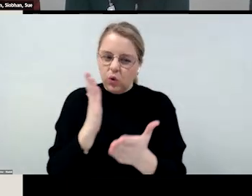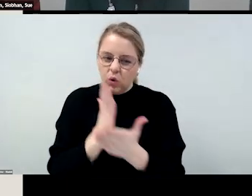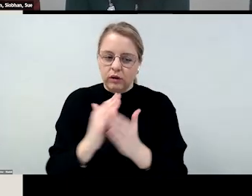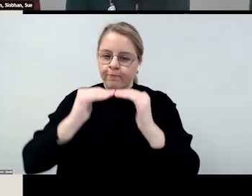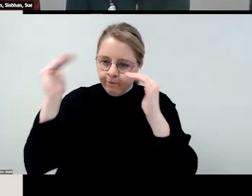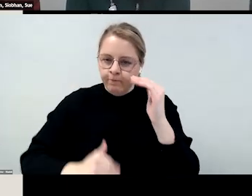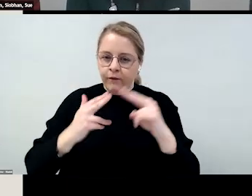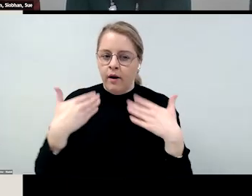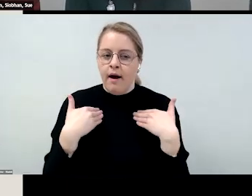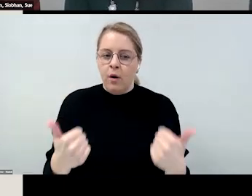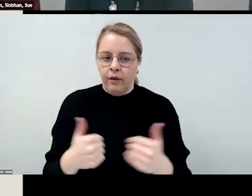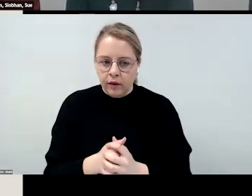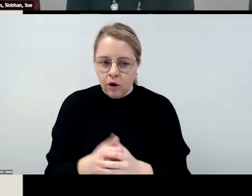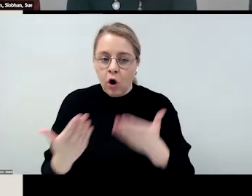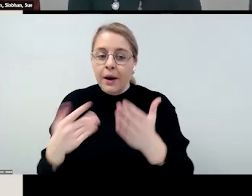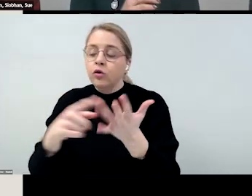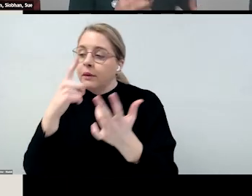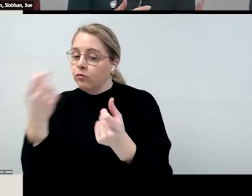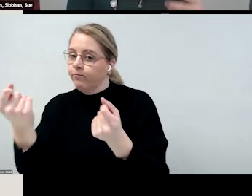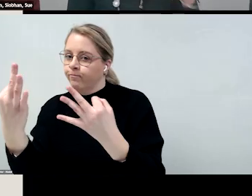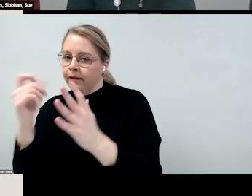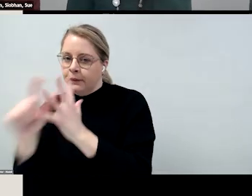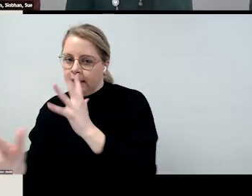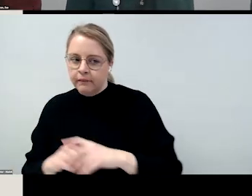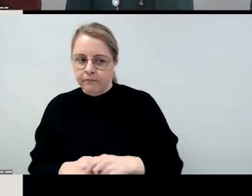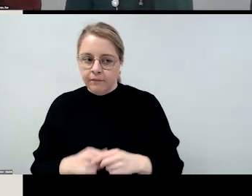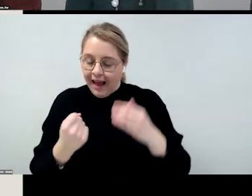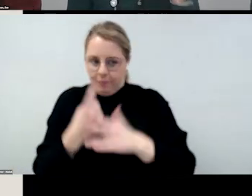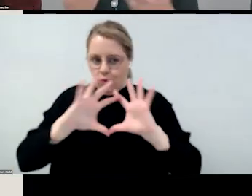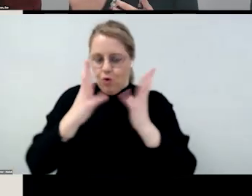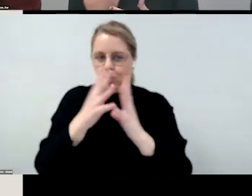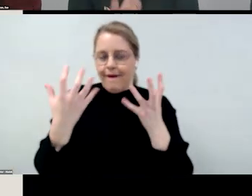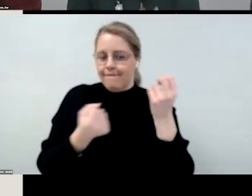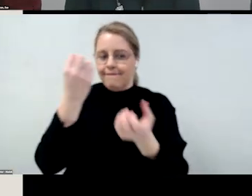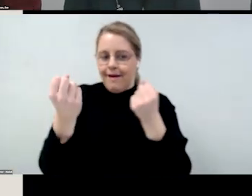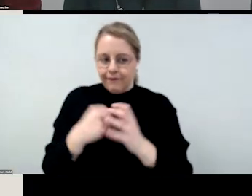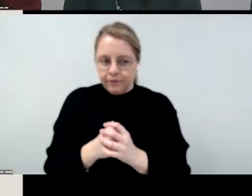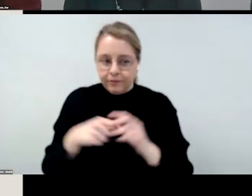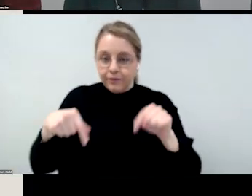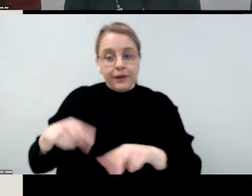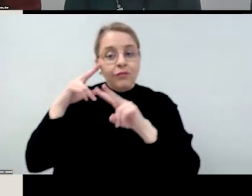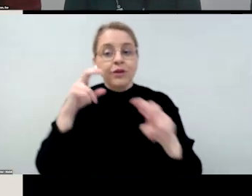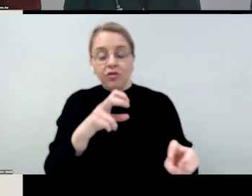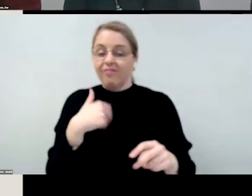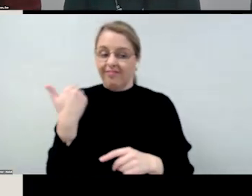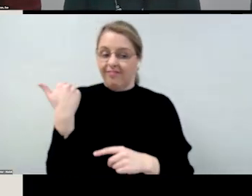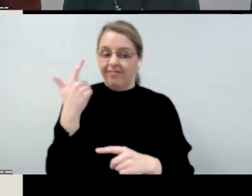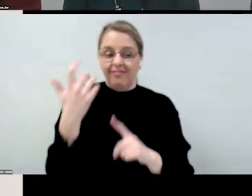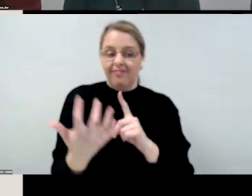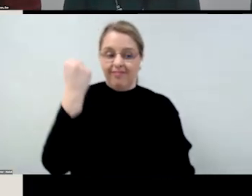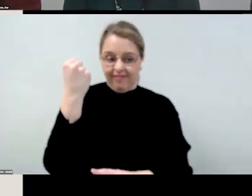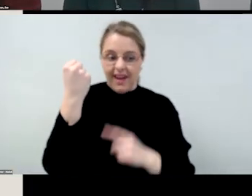people without intellectual disability. And this is something that's happening globally. So researchers here at the centre recently found that there was